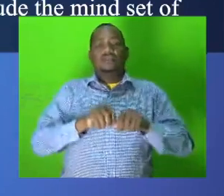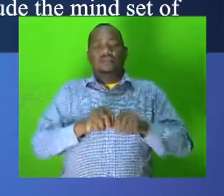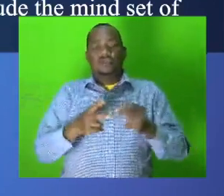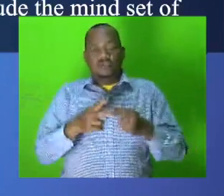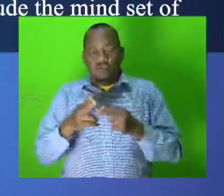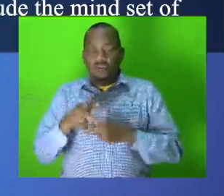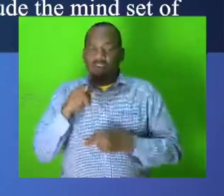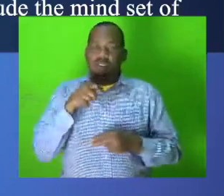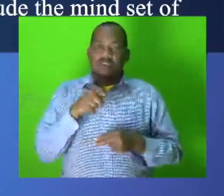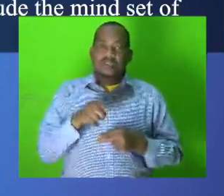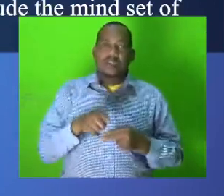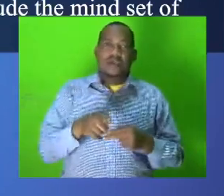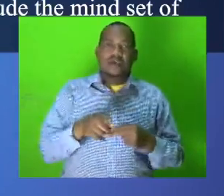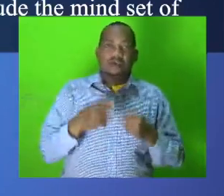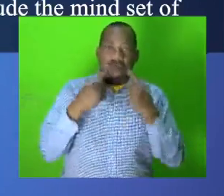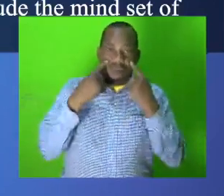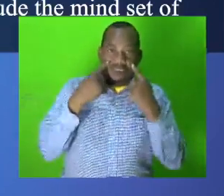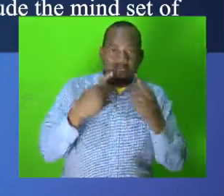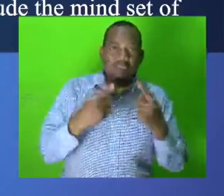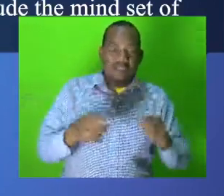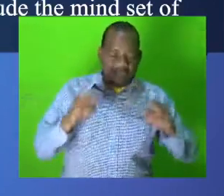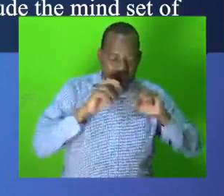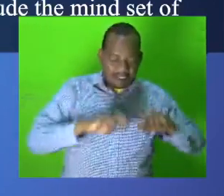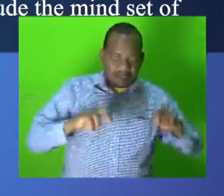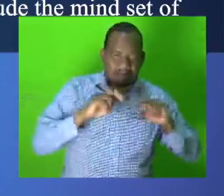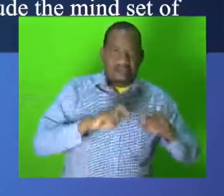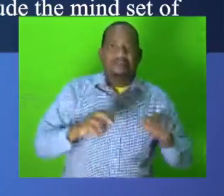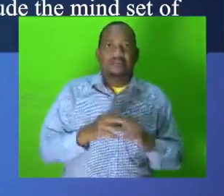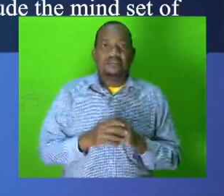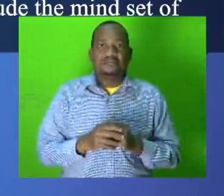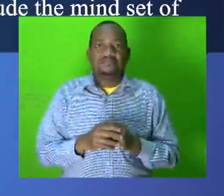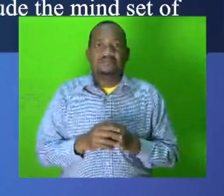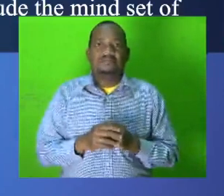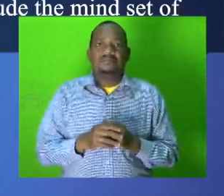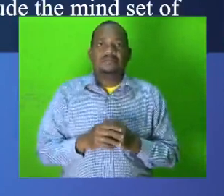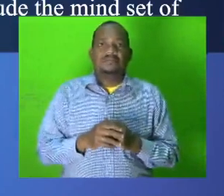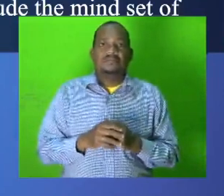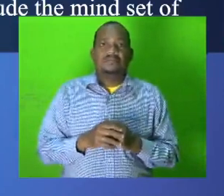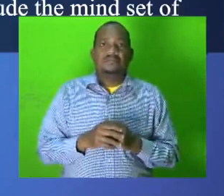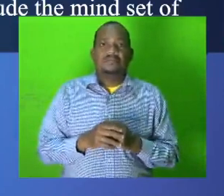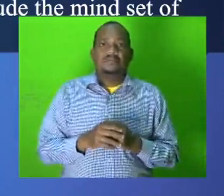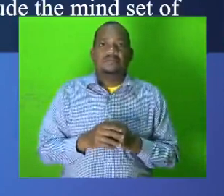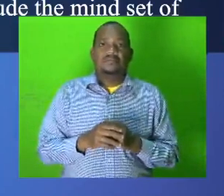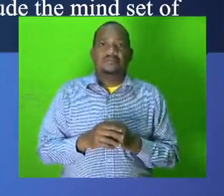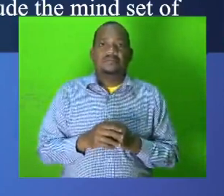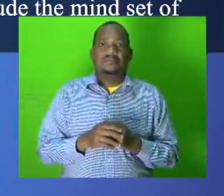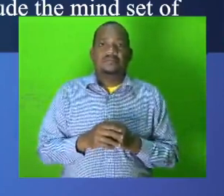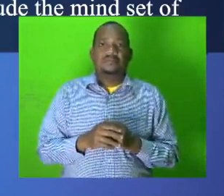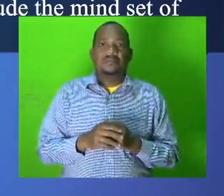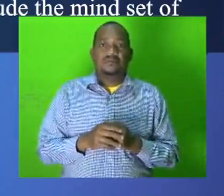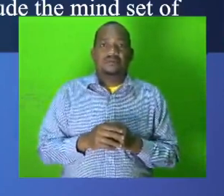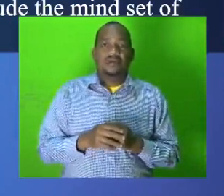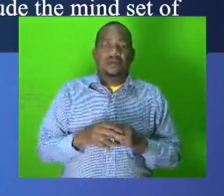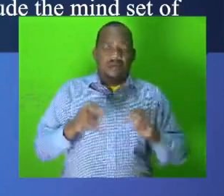is to base in experiment to conclude the mindset of a farmer. So can you